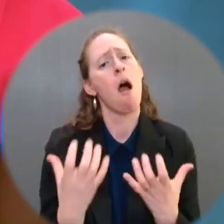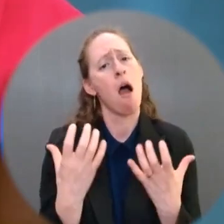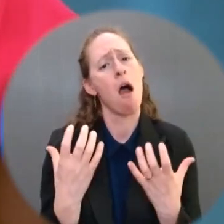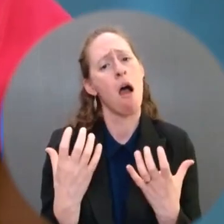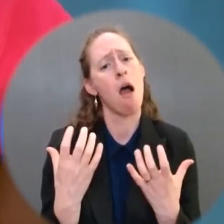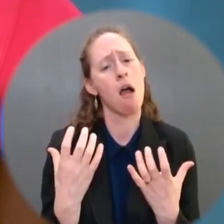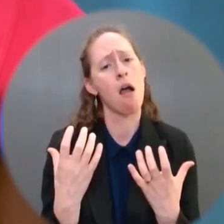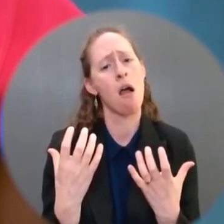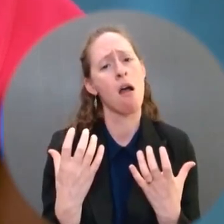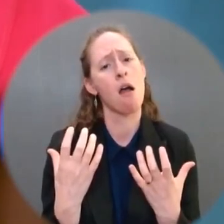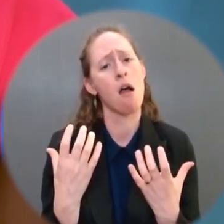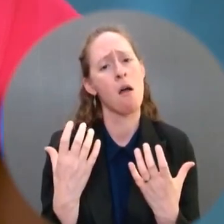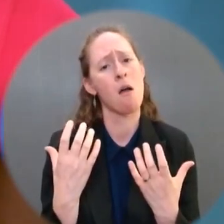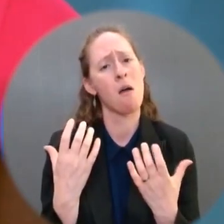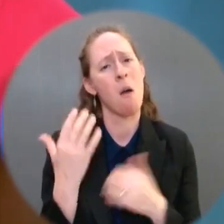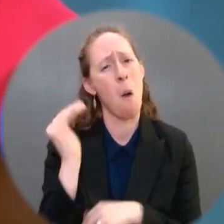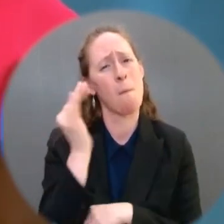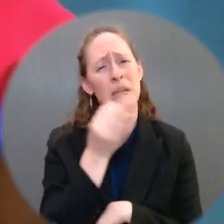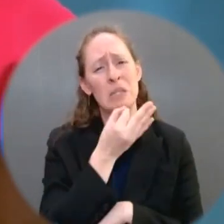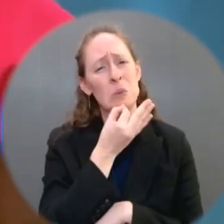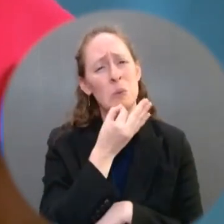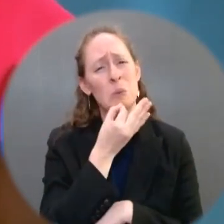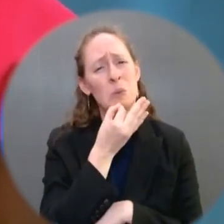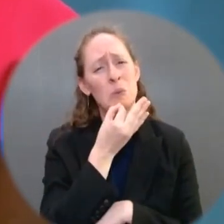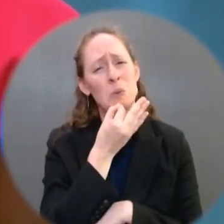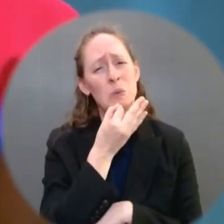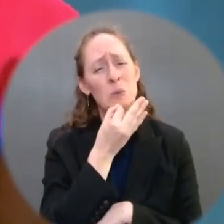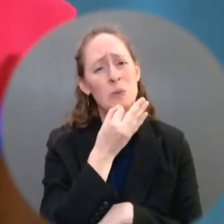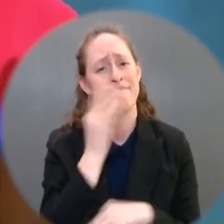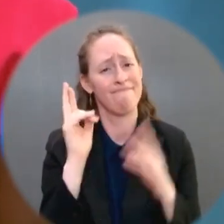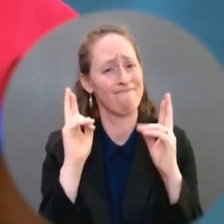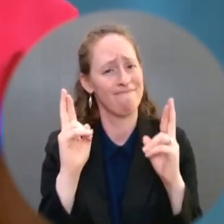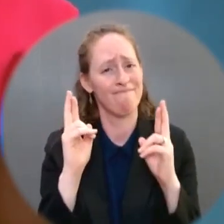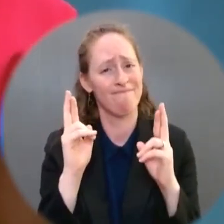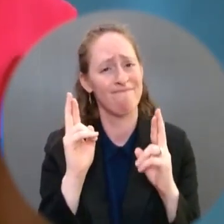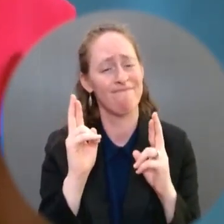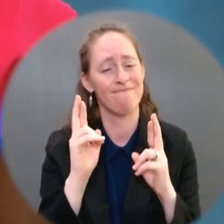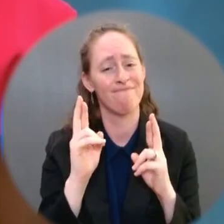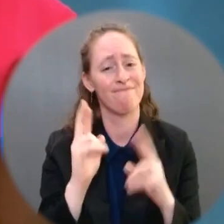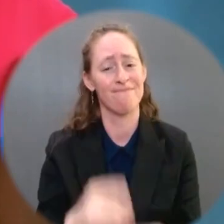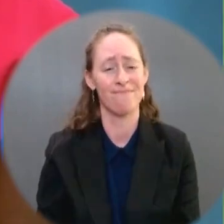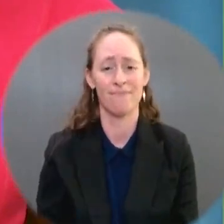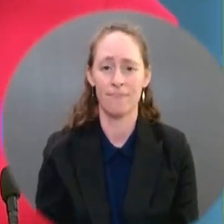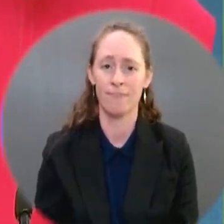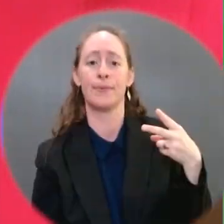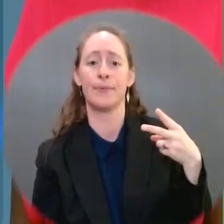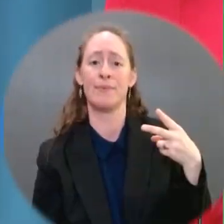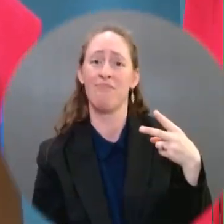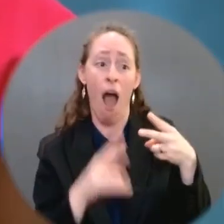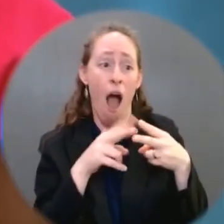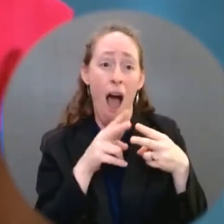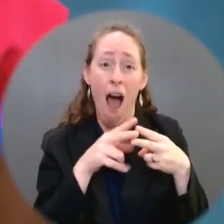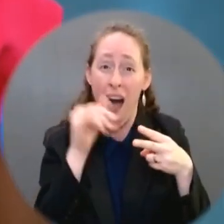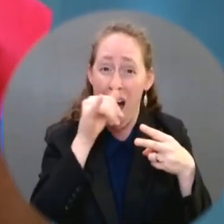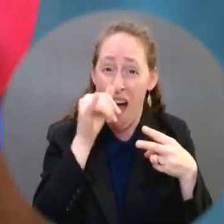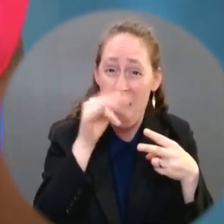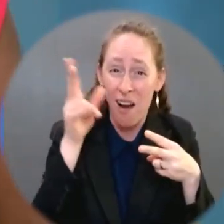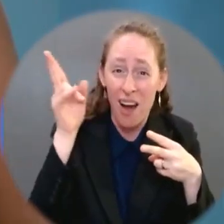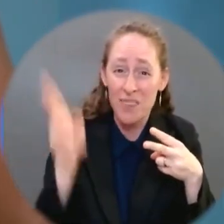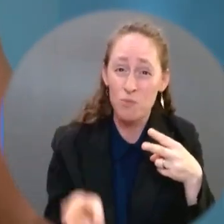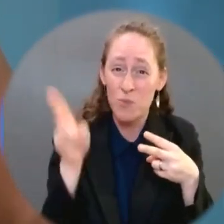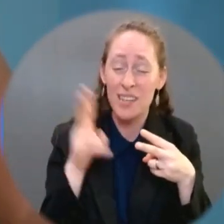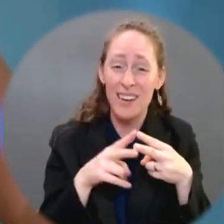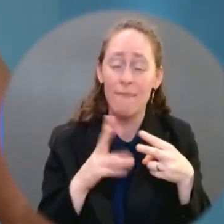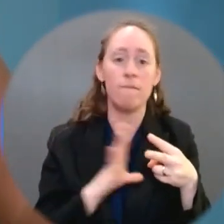to happen, what we're on the cusp of doing with the reconciliation bill is going to impact tens of millions. When it comes to climate